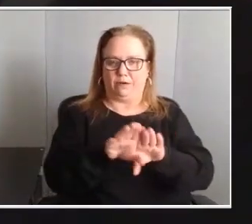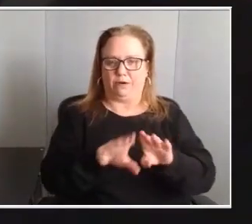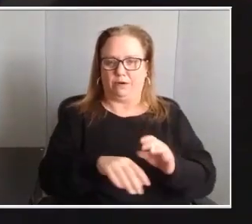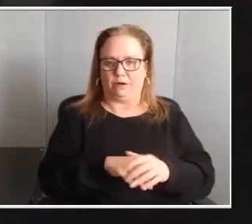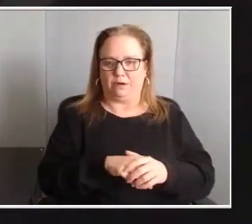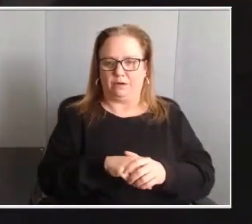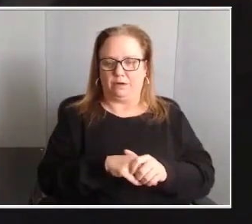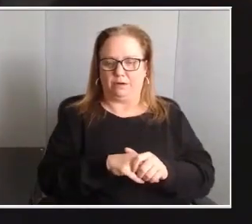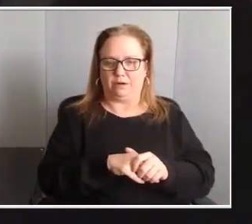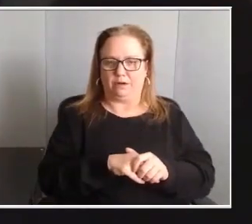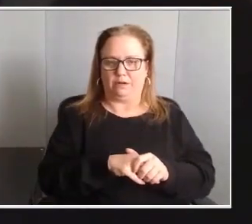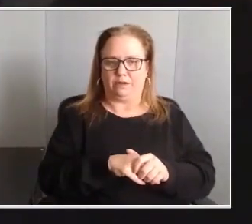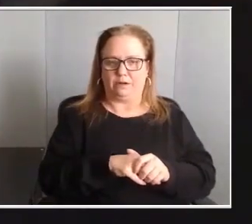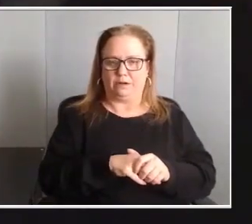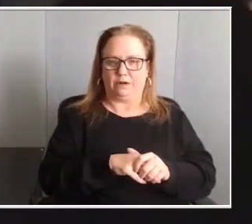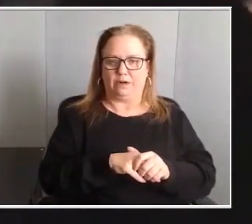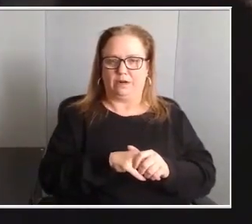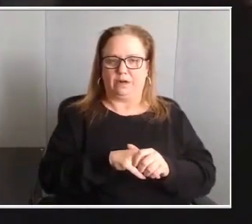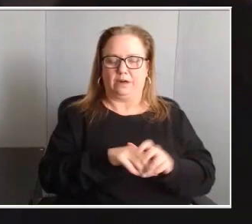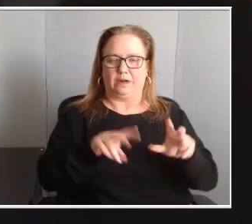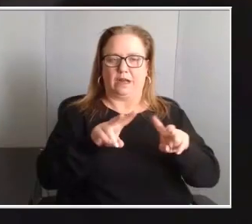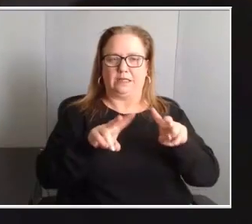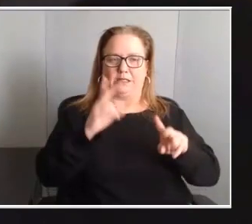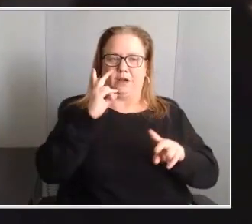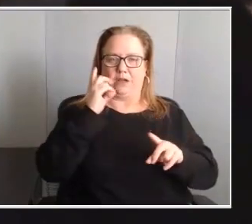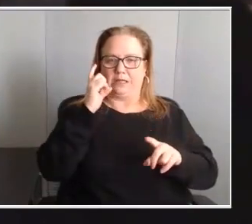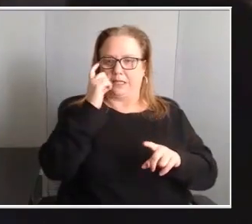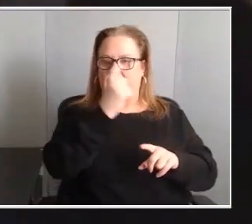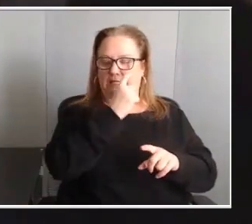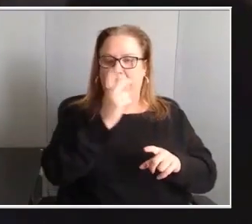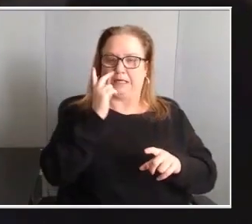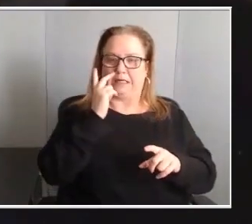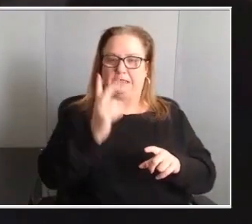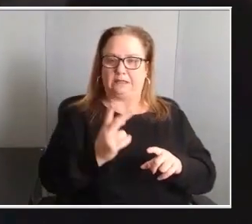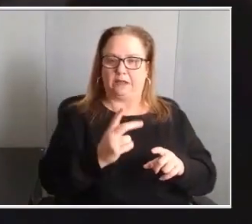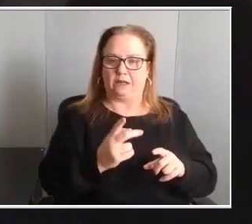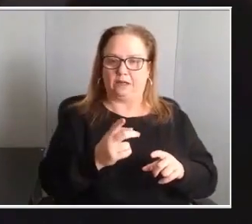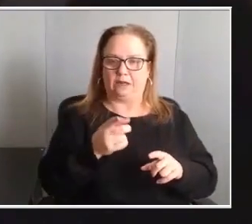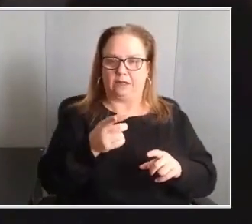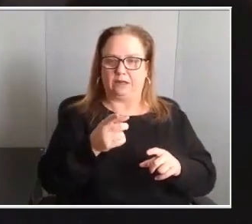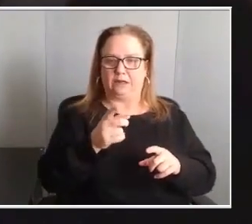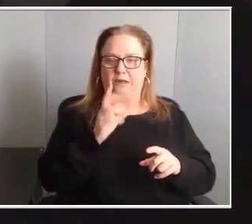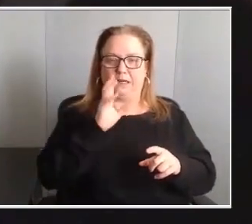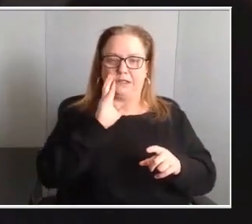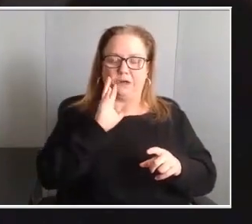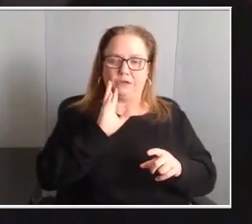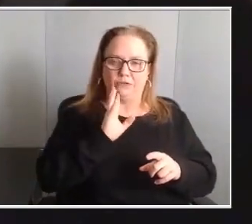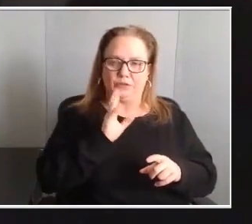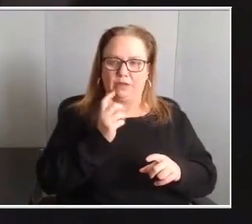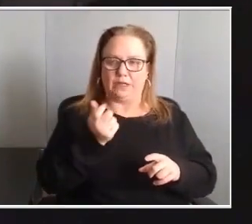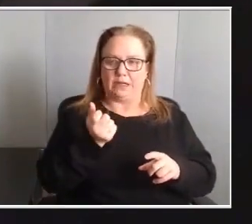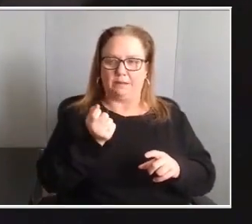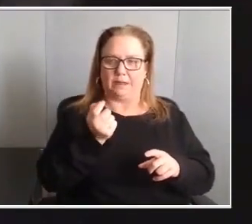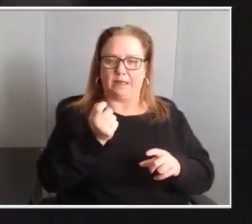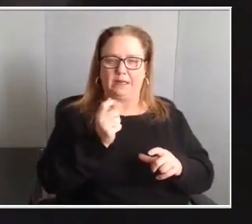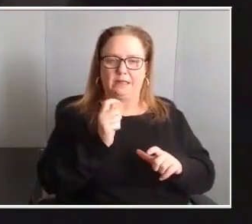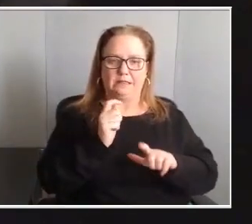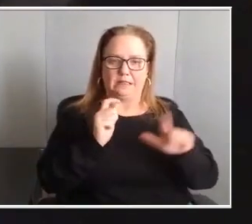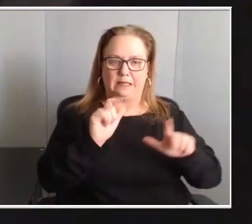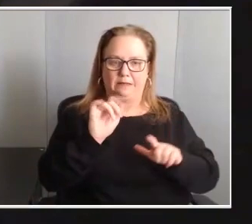And I just saw a look in his eyes and saw that he kind of started drooling out of his left